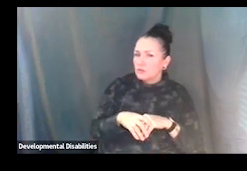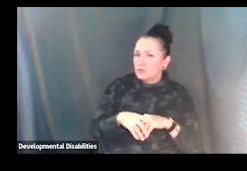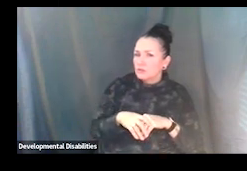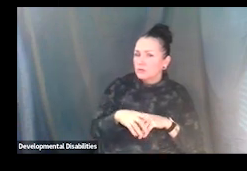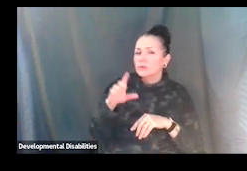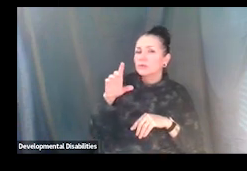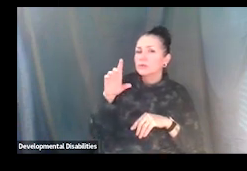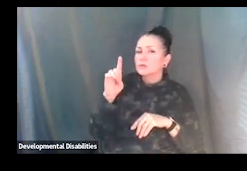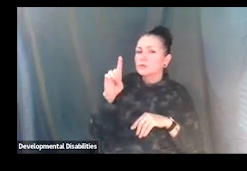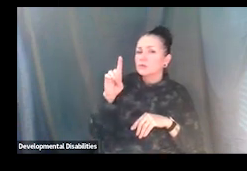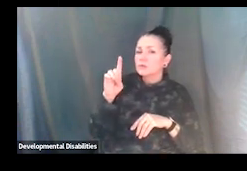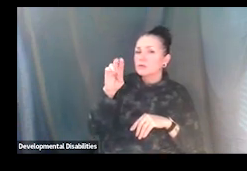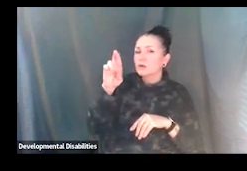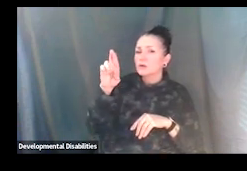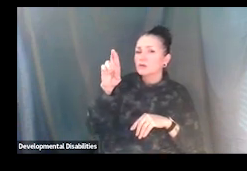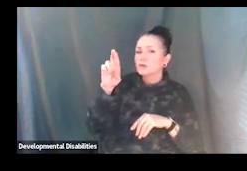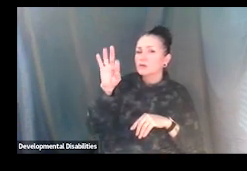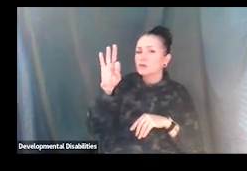Dr. Frey from